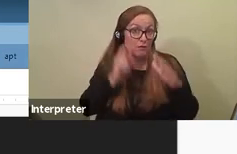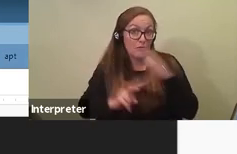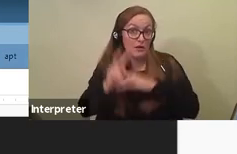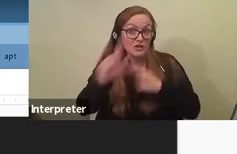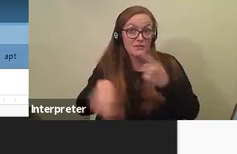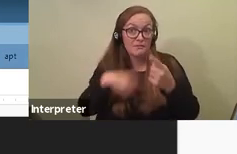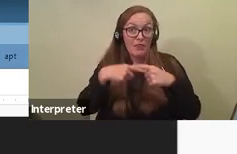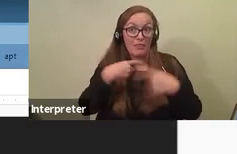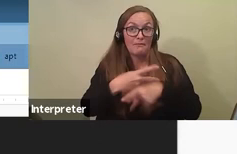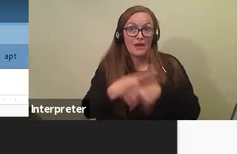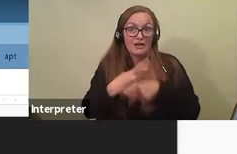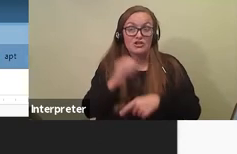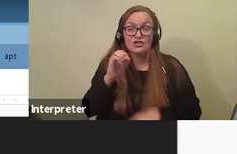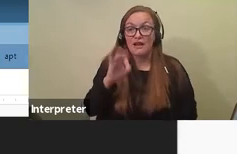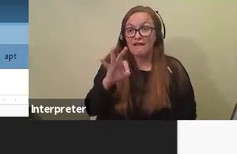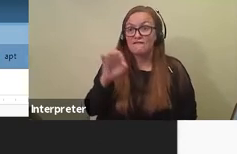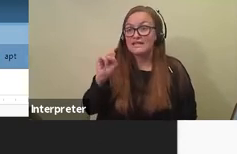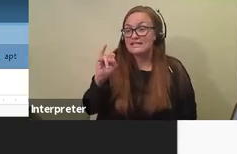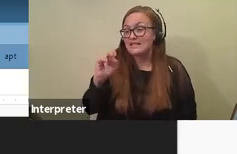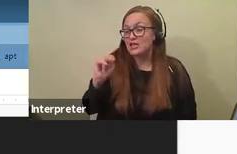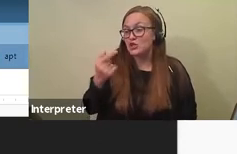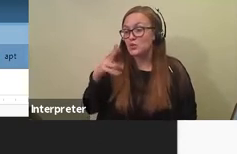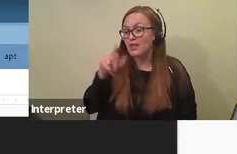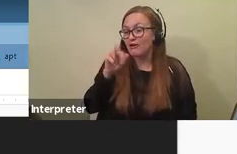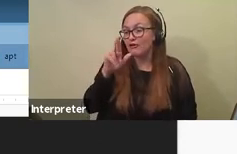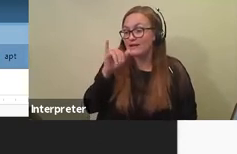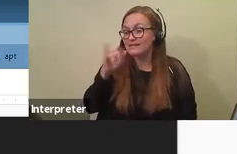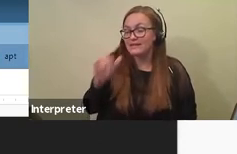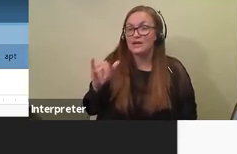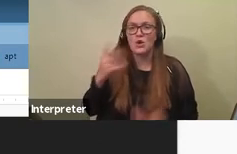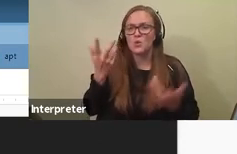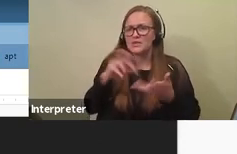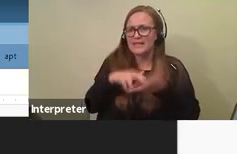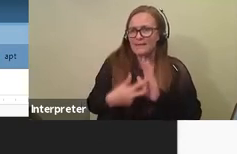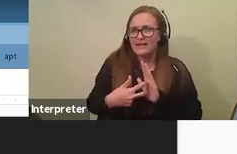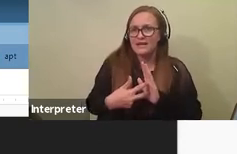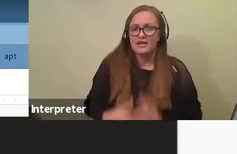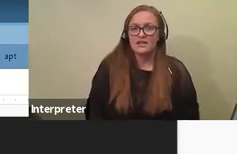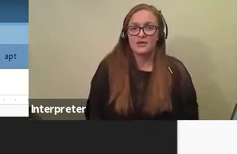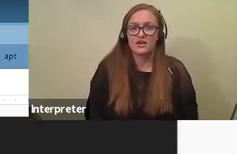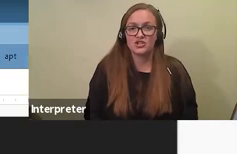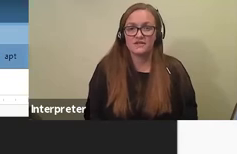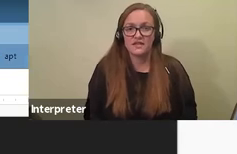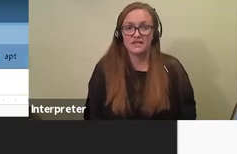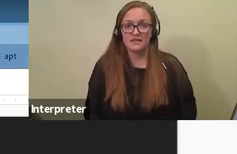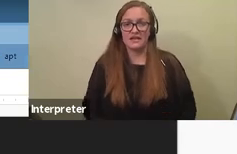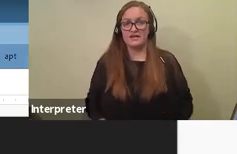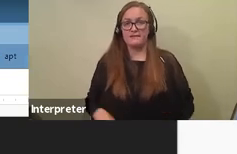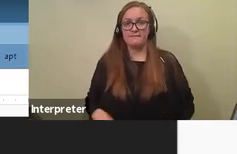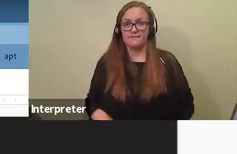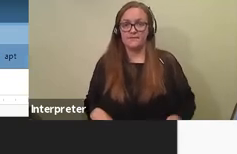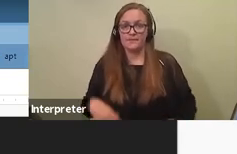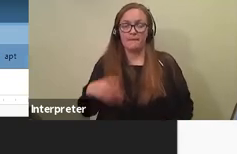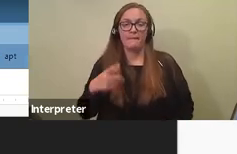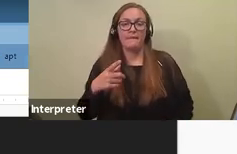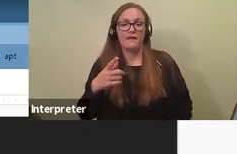tell us what that means and what your thoughts on it are. Yeah, so from my understanding, an AI singularity is where we